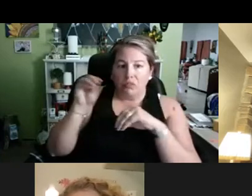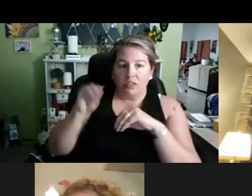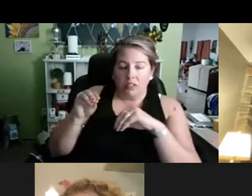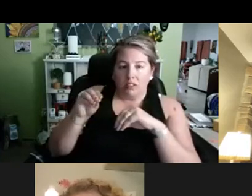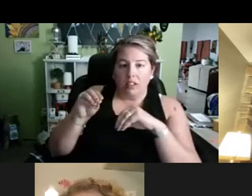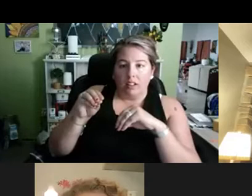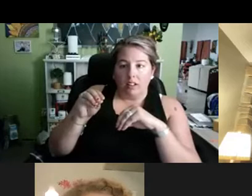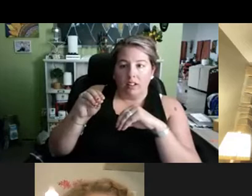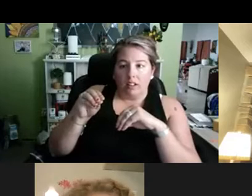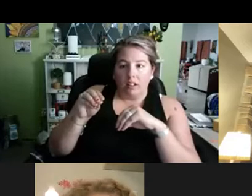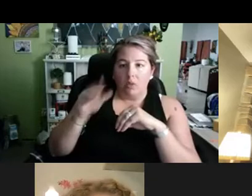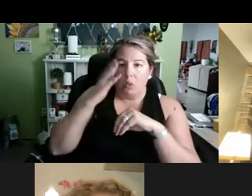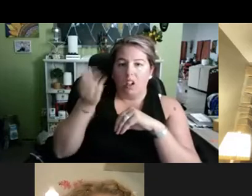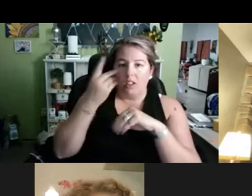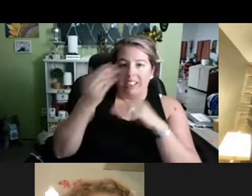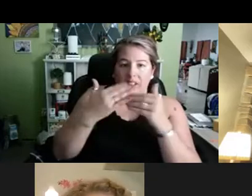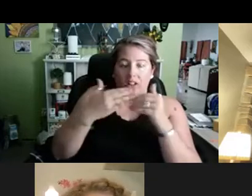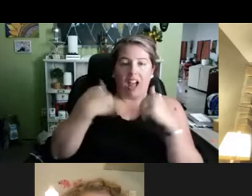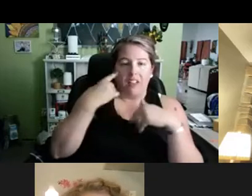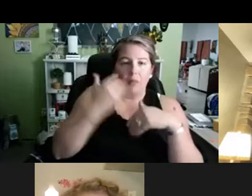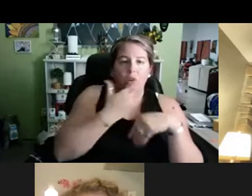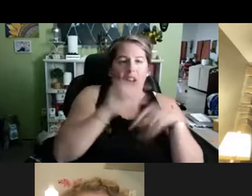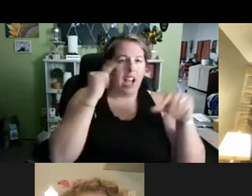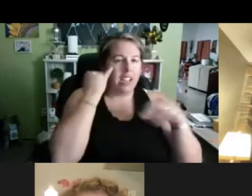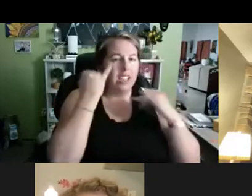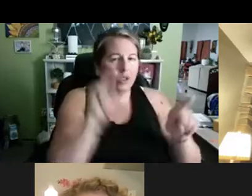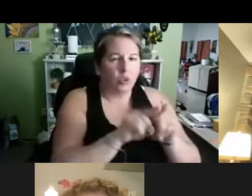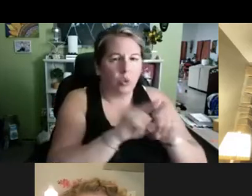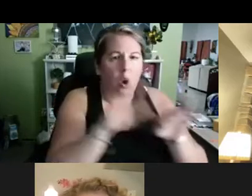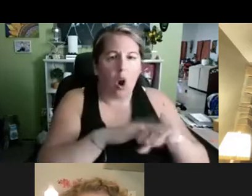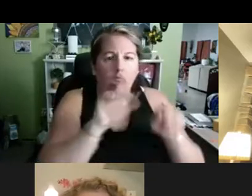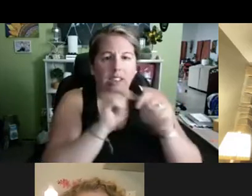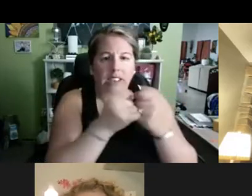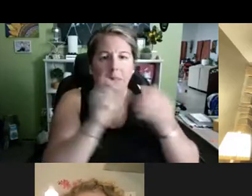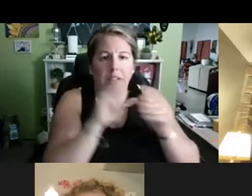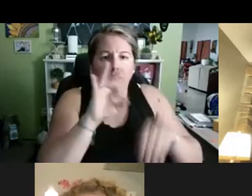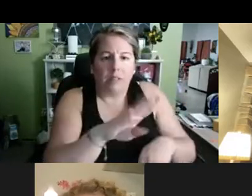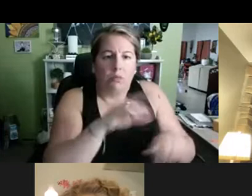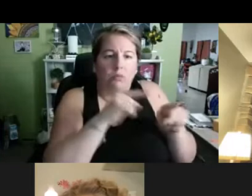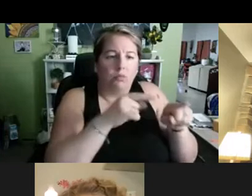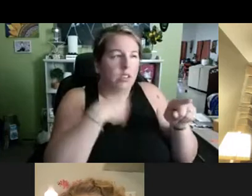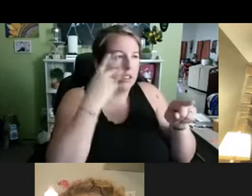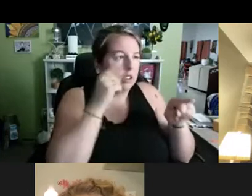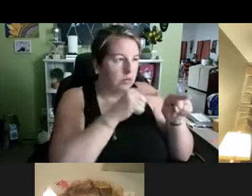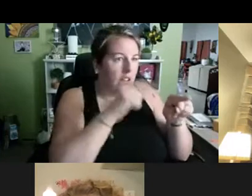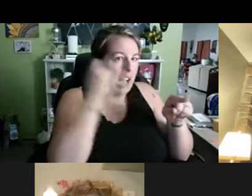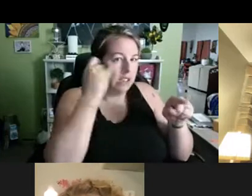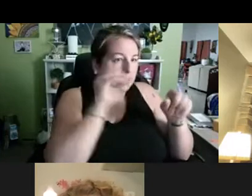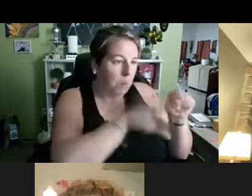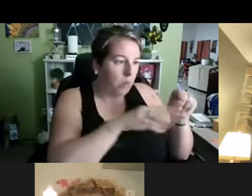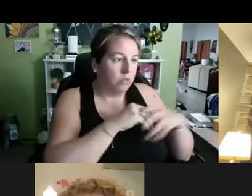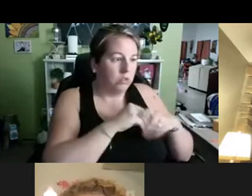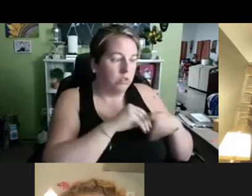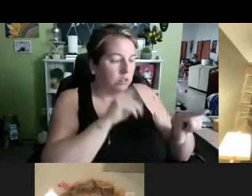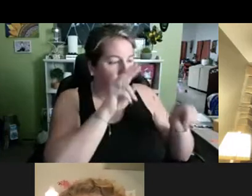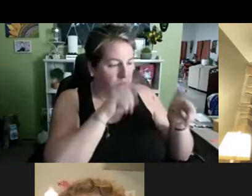ideas in the group page, just so that people can start thinking. Because if you don't see the idea or the suggestion, I mean, I wouldn't have thought